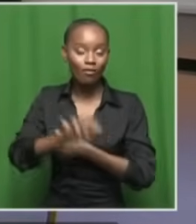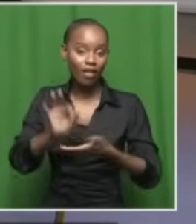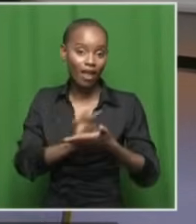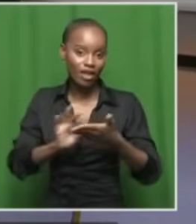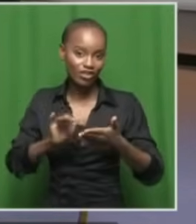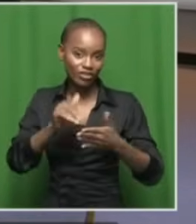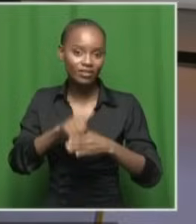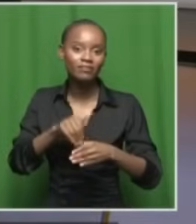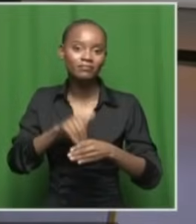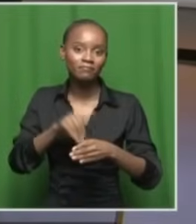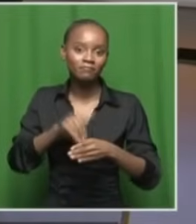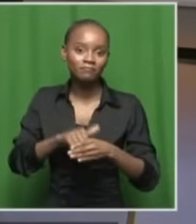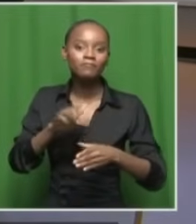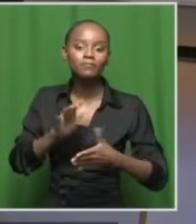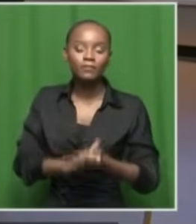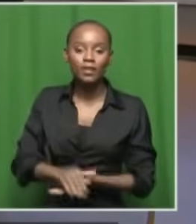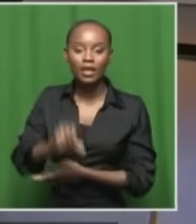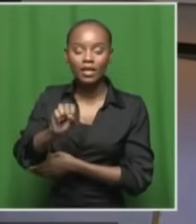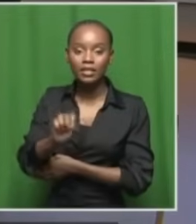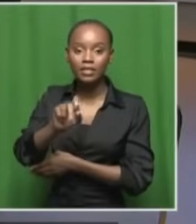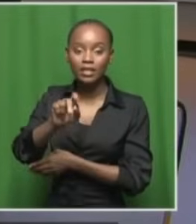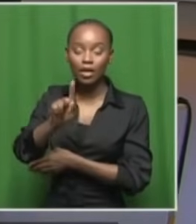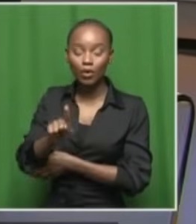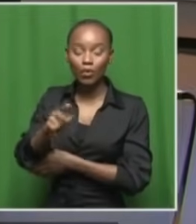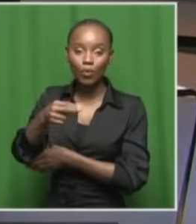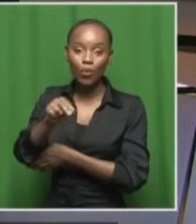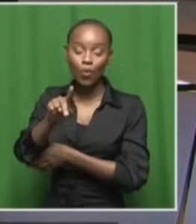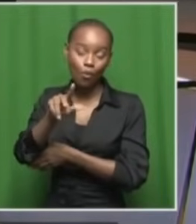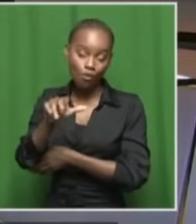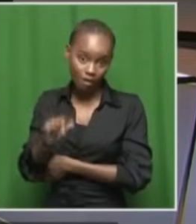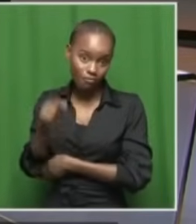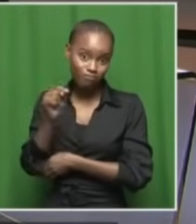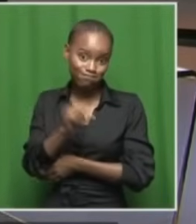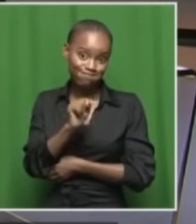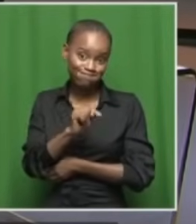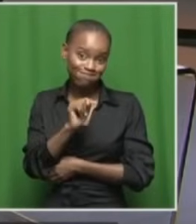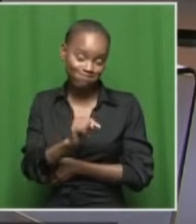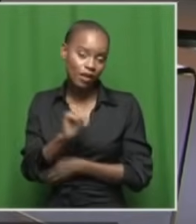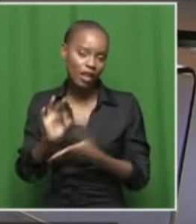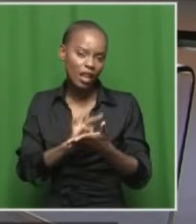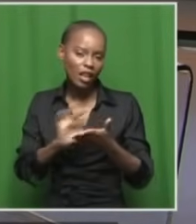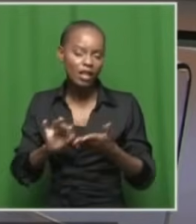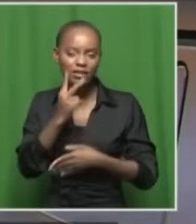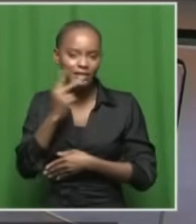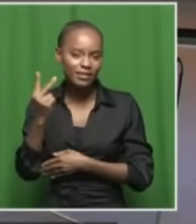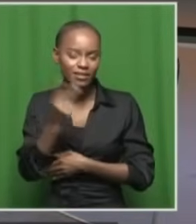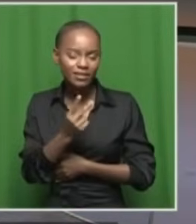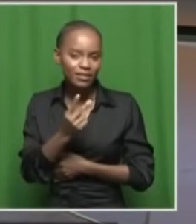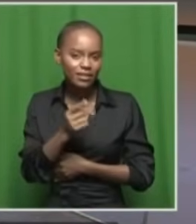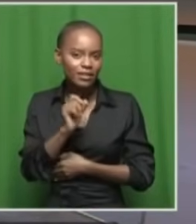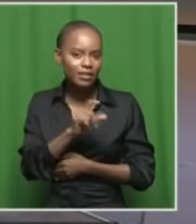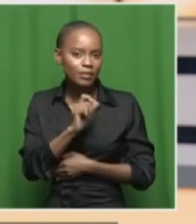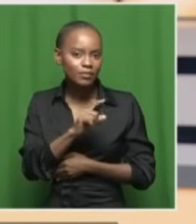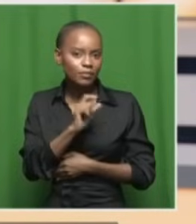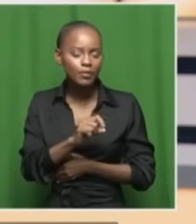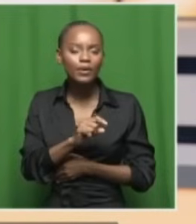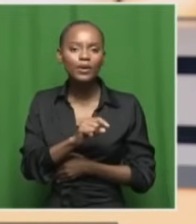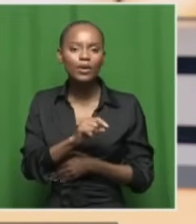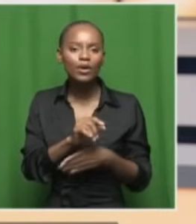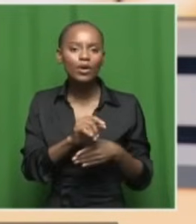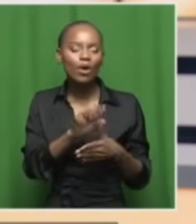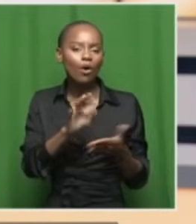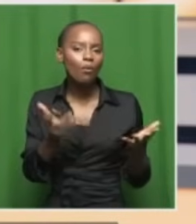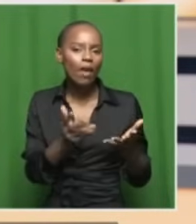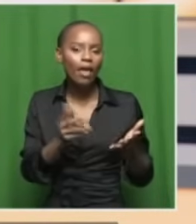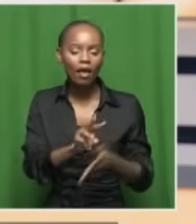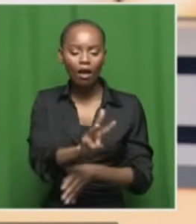is Secunda, and the ward that was contested there. So let's take a look. It was Ward 4.